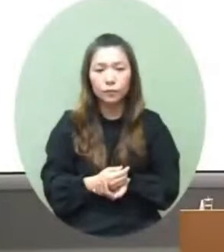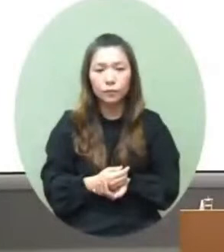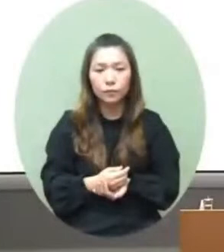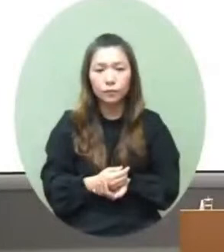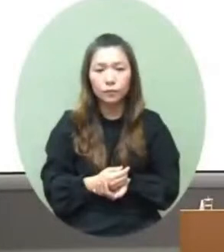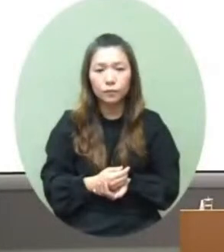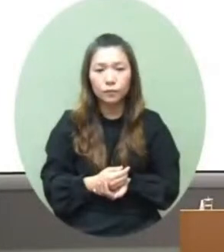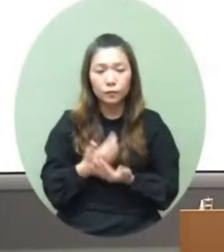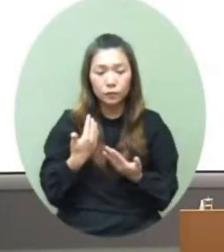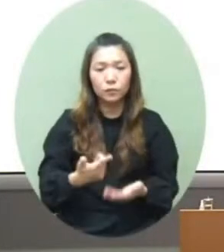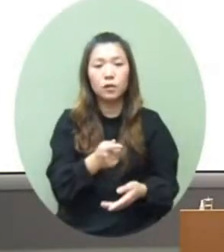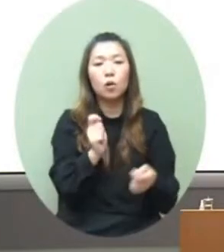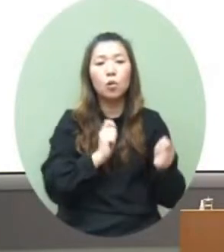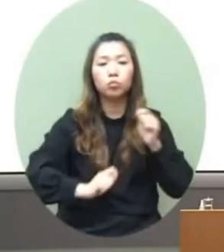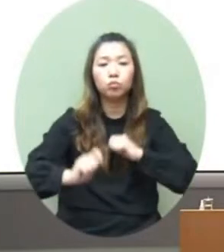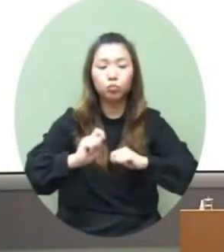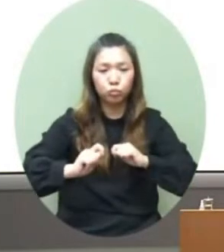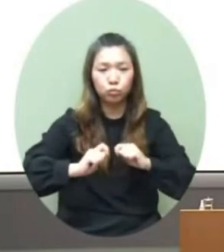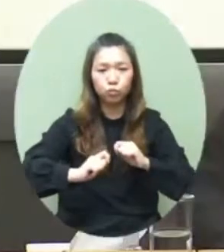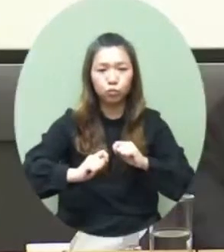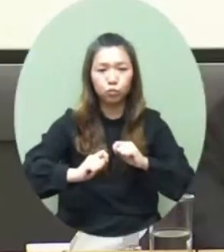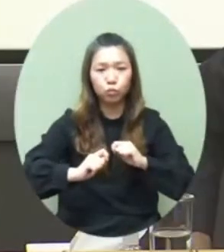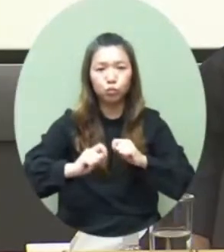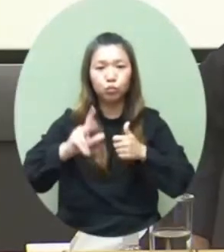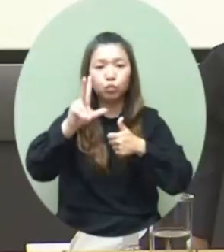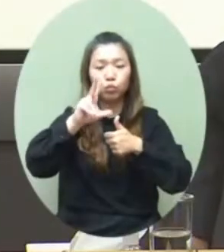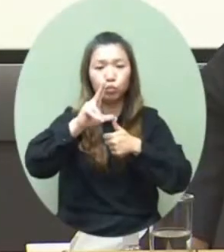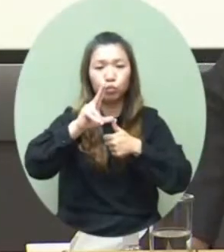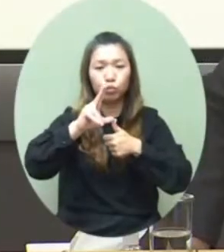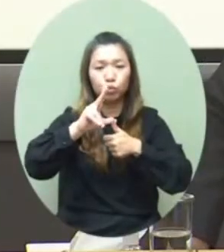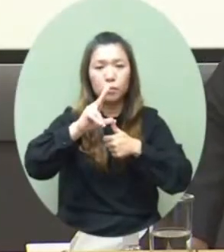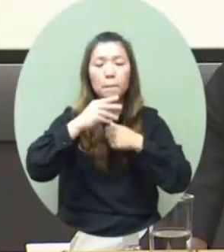by young people?